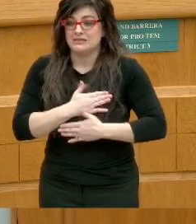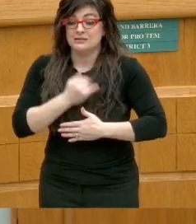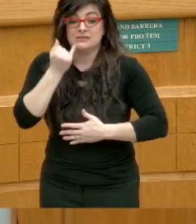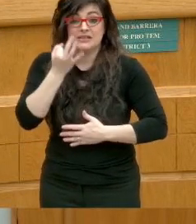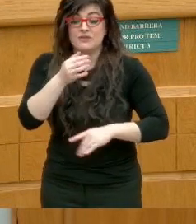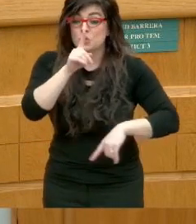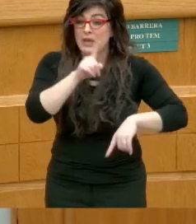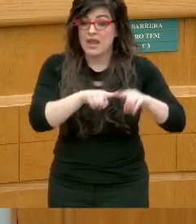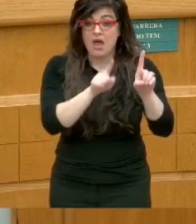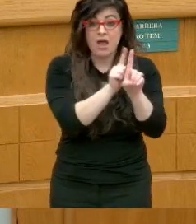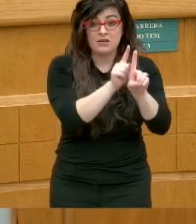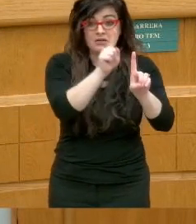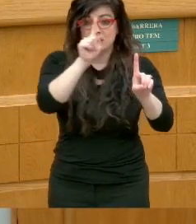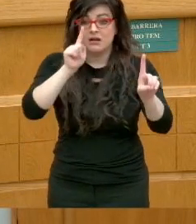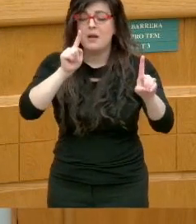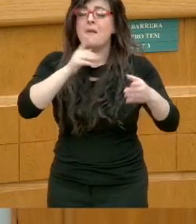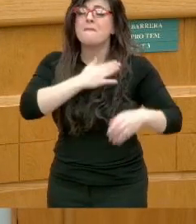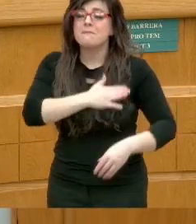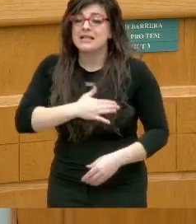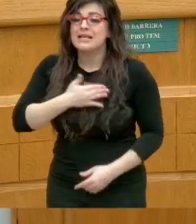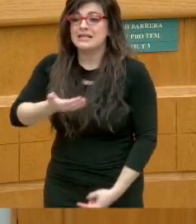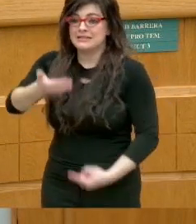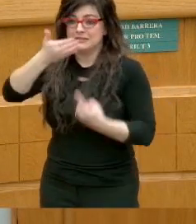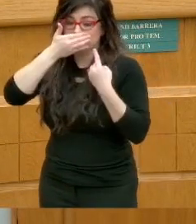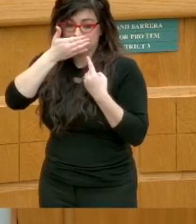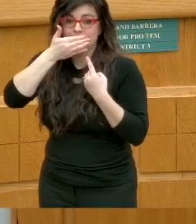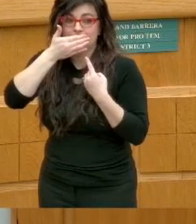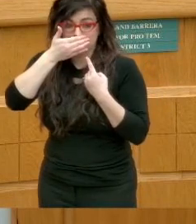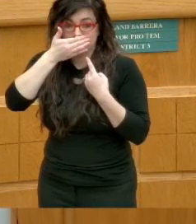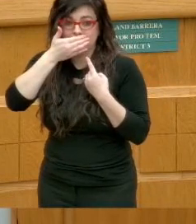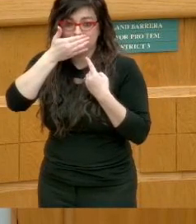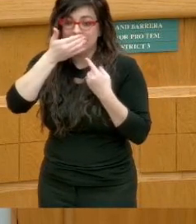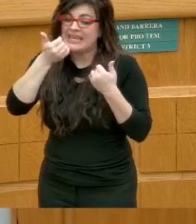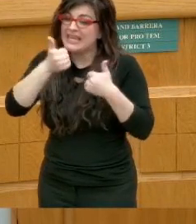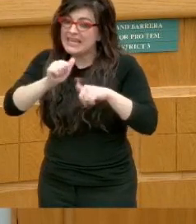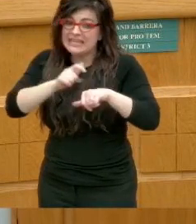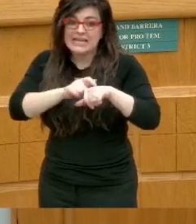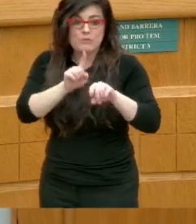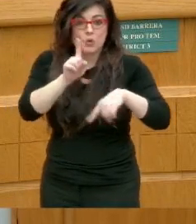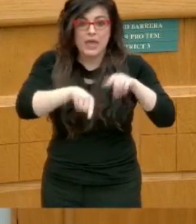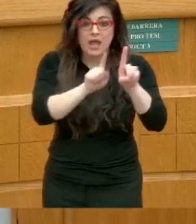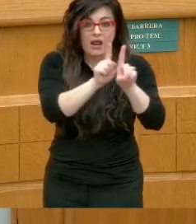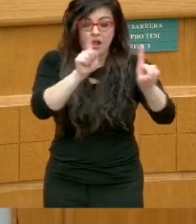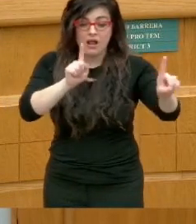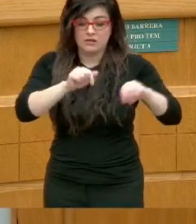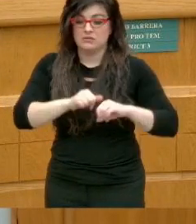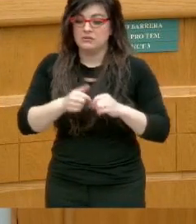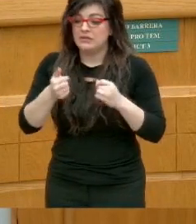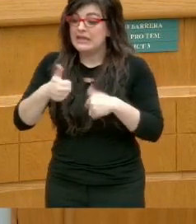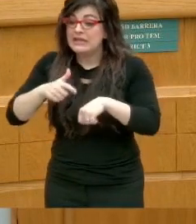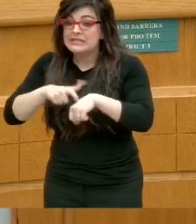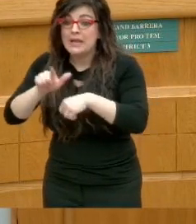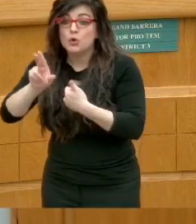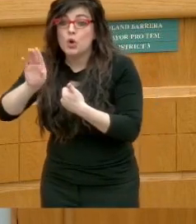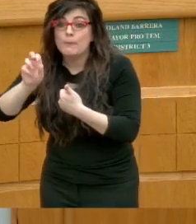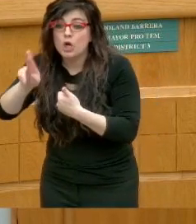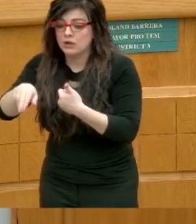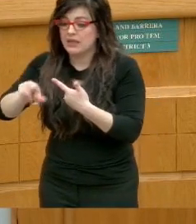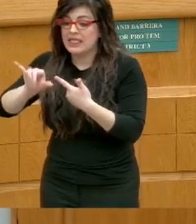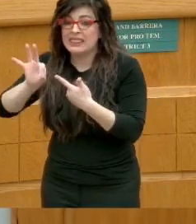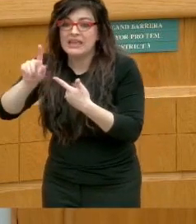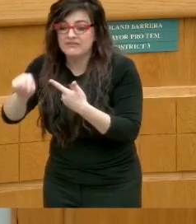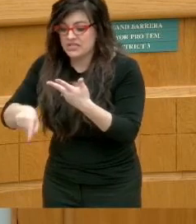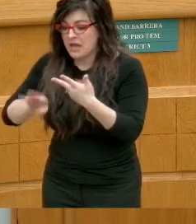in large public spaces and when you are on mass transit or doing share rides or taxis. This will keep us